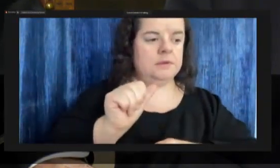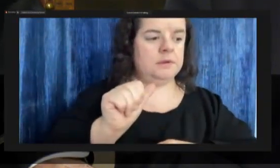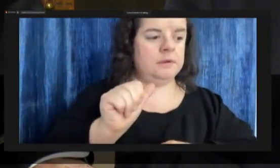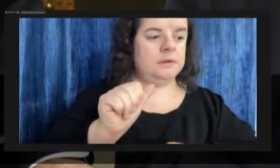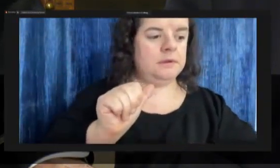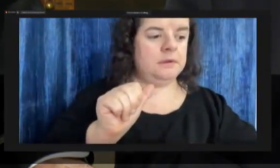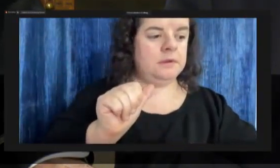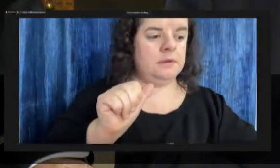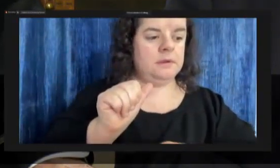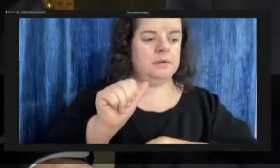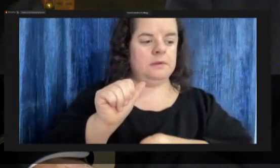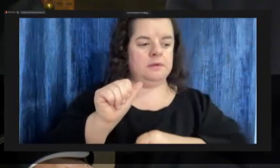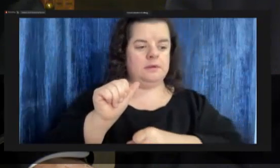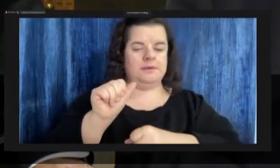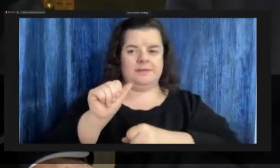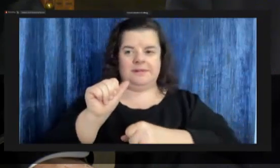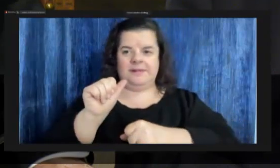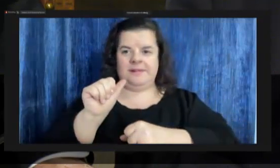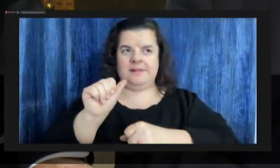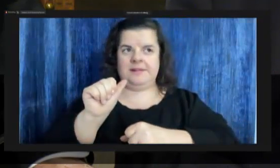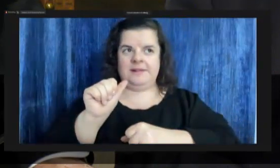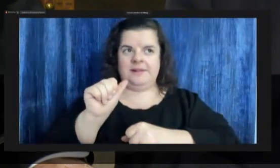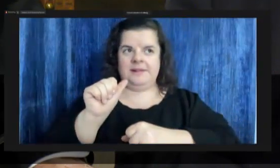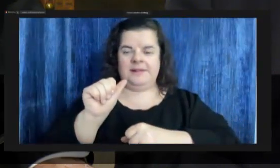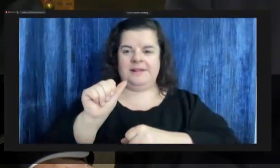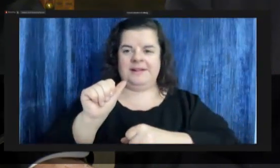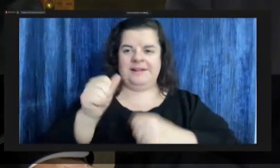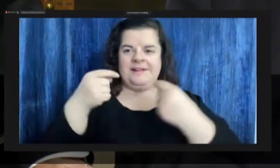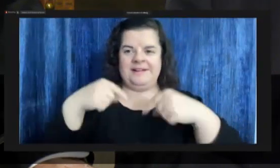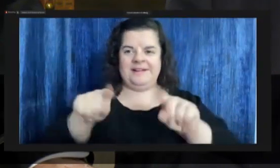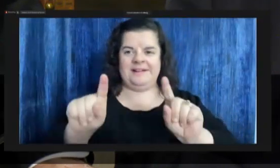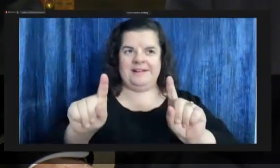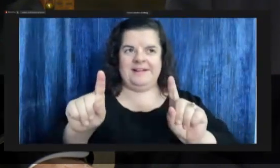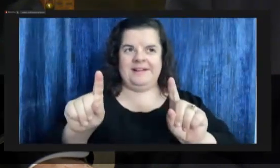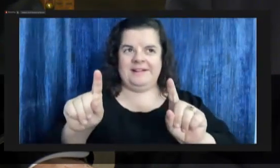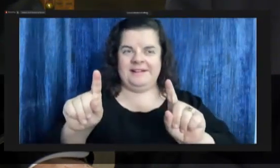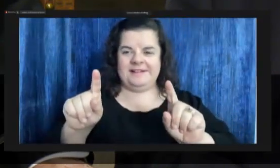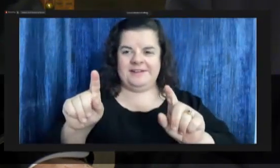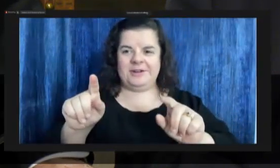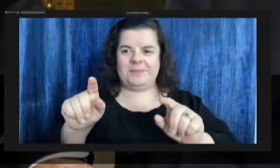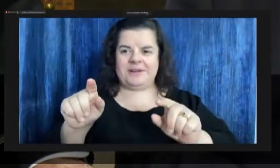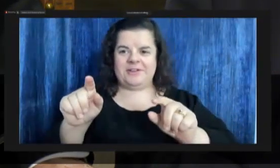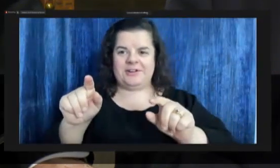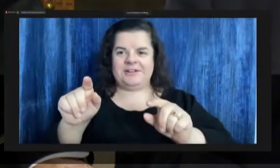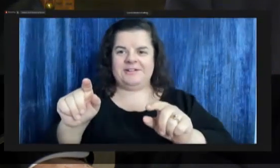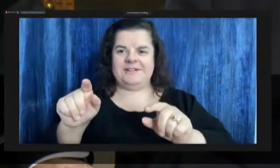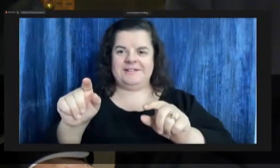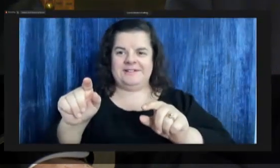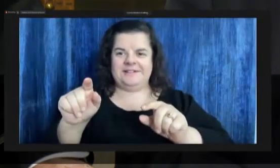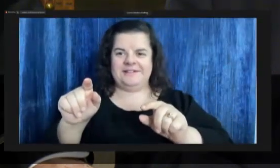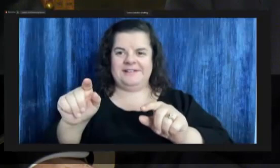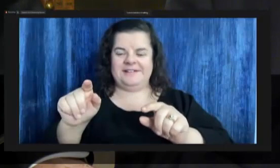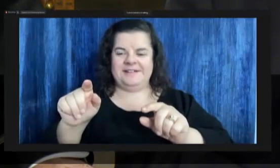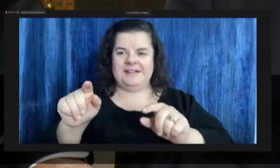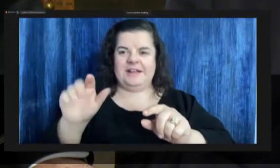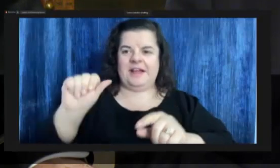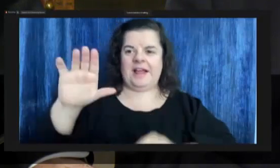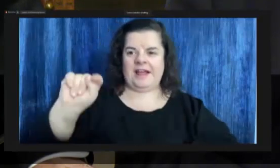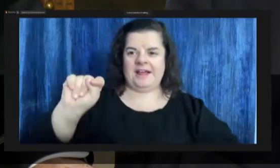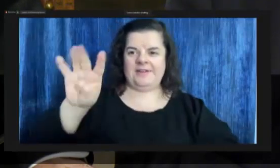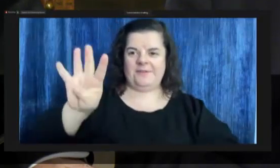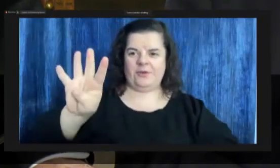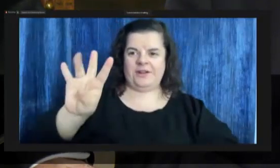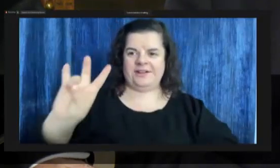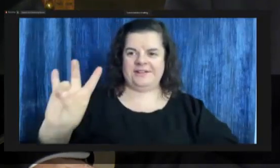charter. Right. And during the, I'm sorry, and during, and if I may, I'm sorry, if during Act 47, it